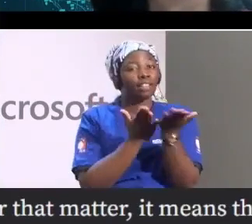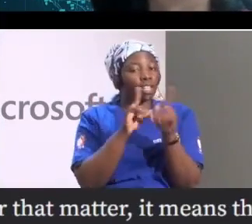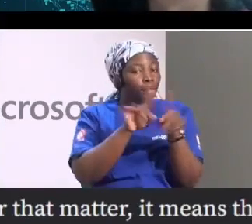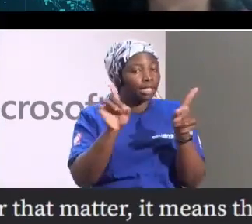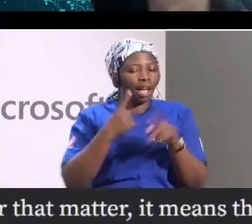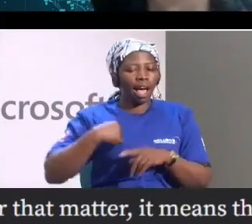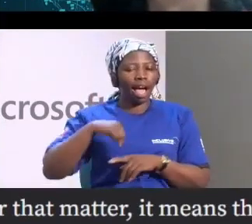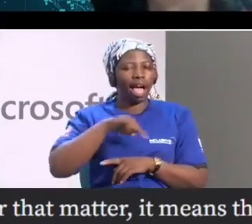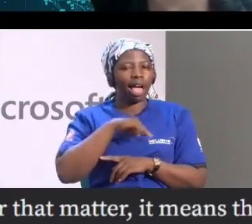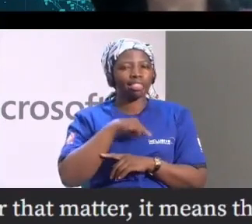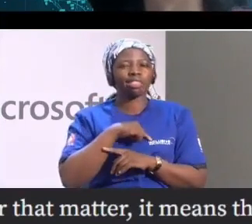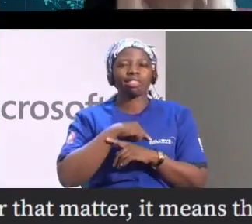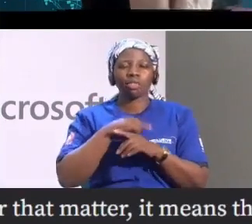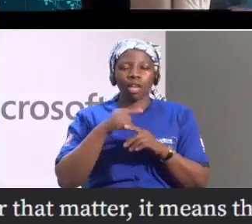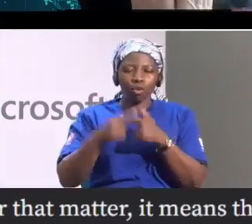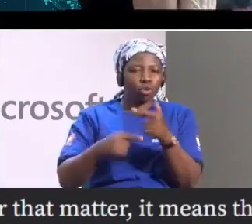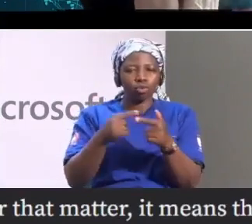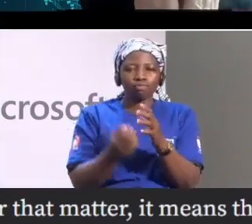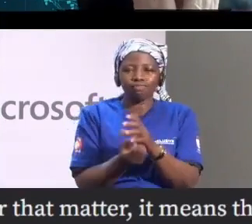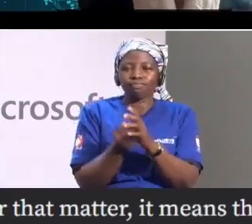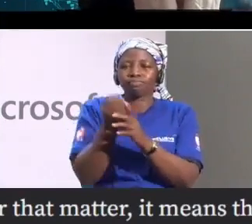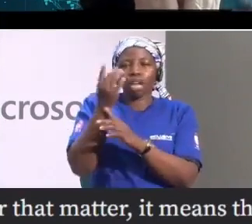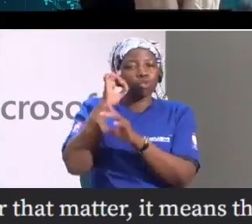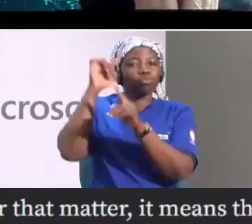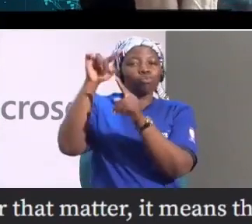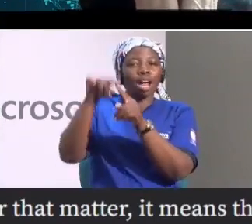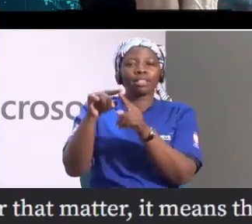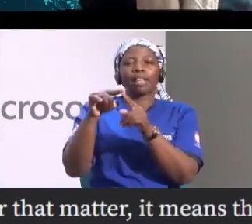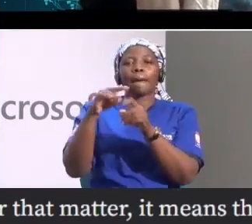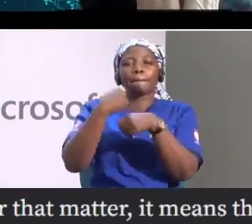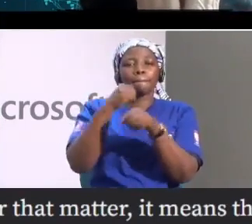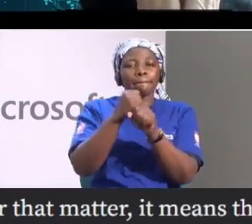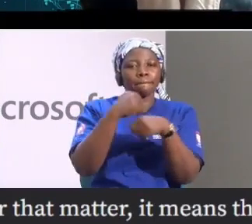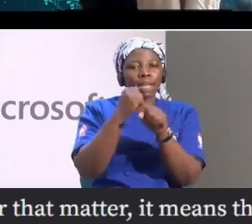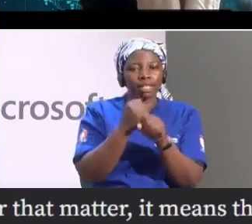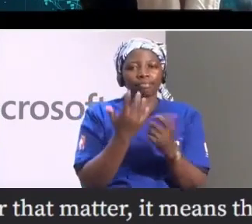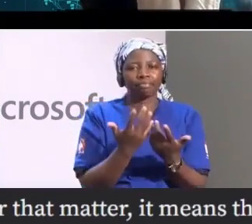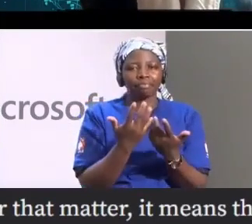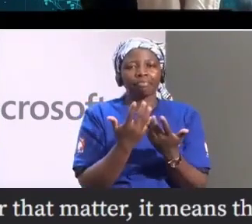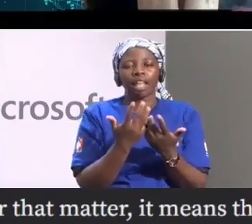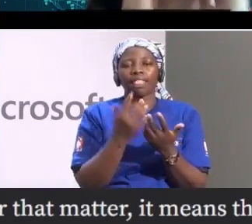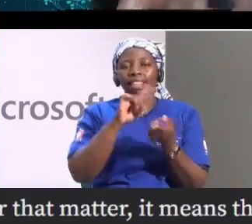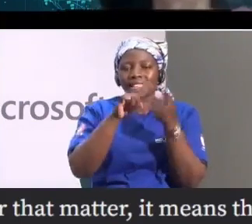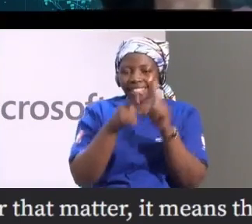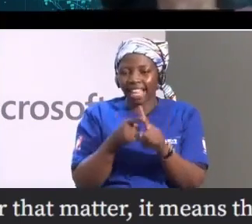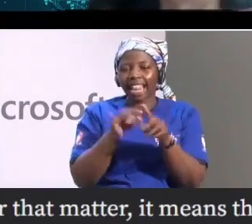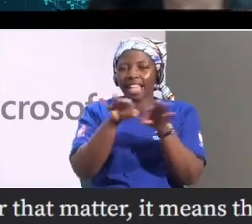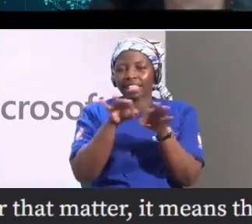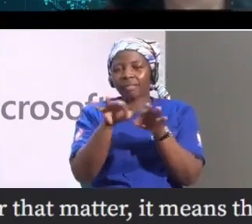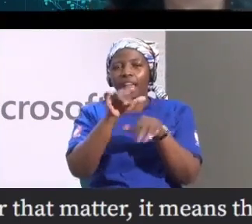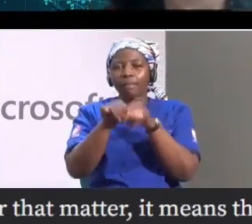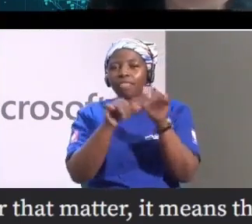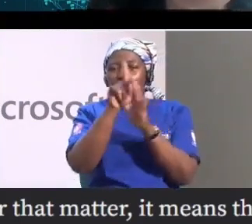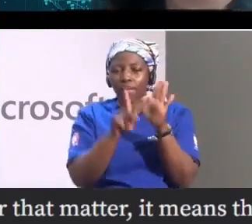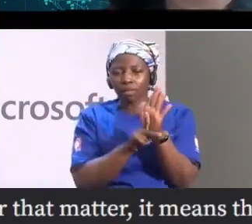we are growing towards the line of manufacturing. So the standard comes with very clearly defined principles on what